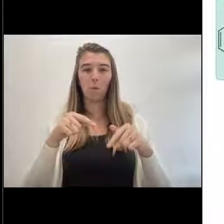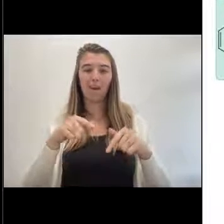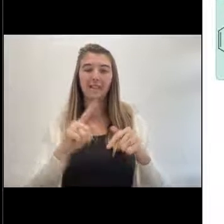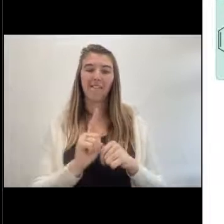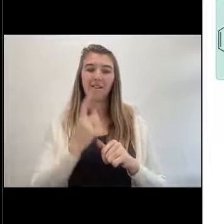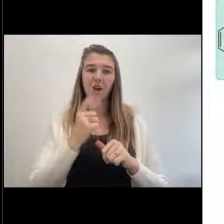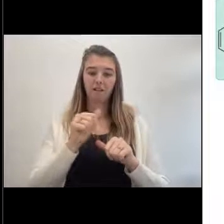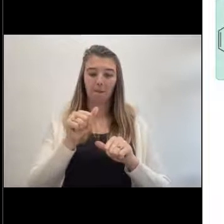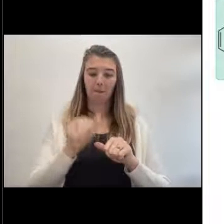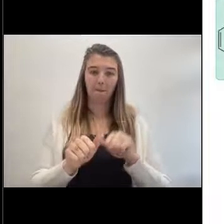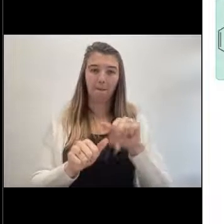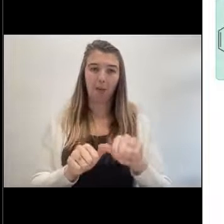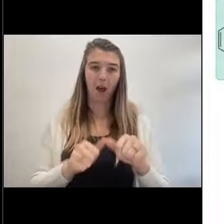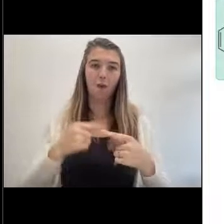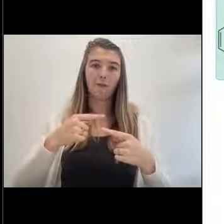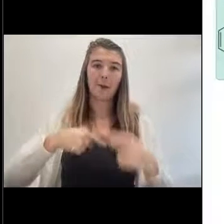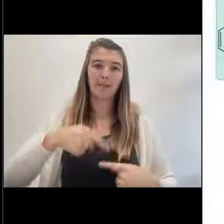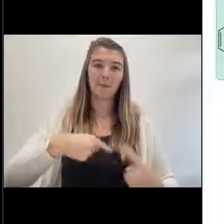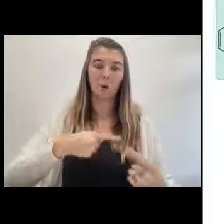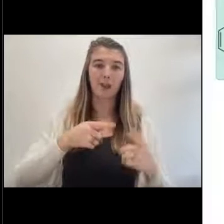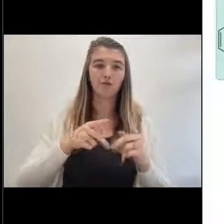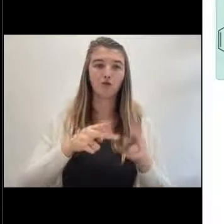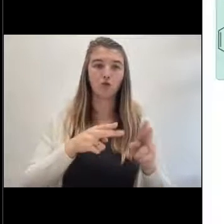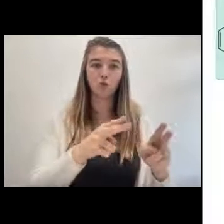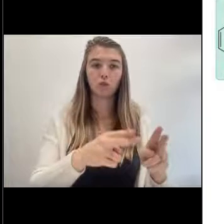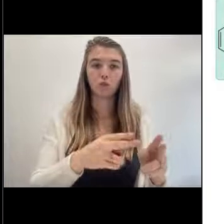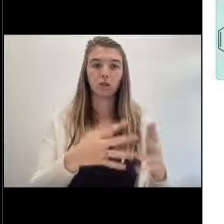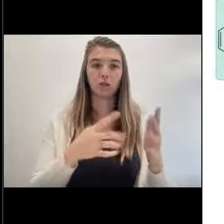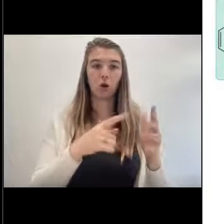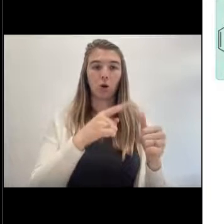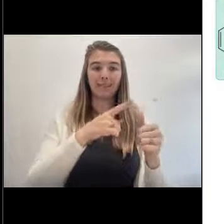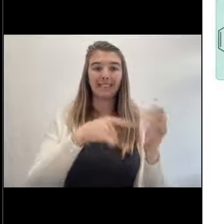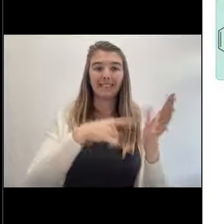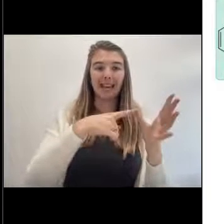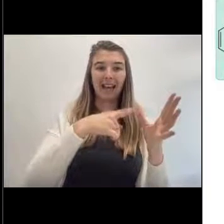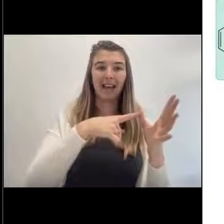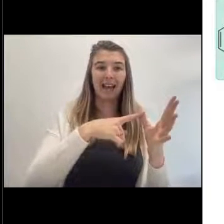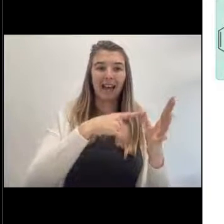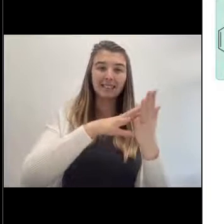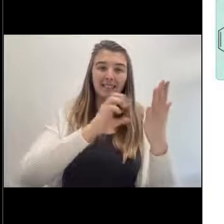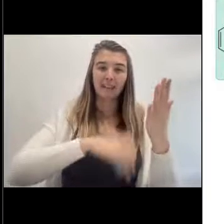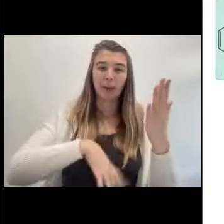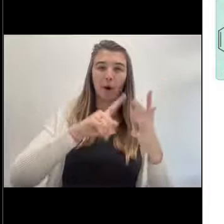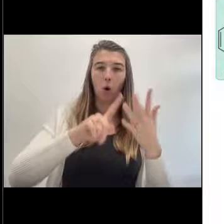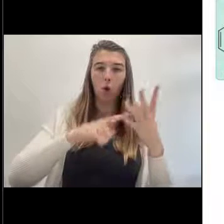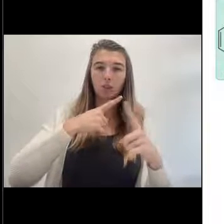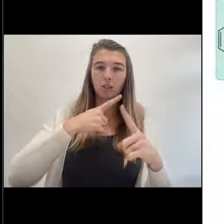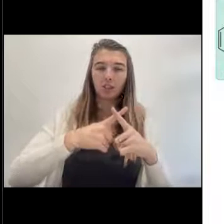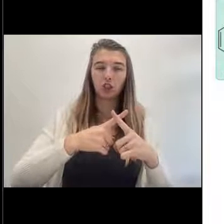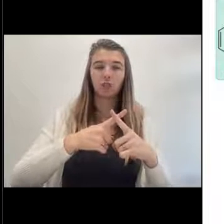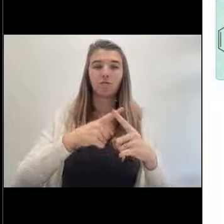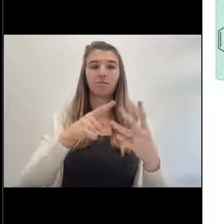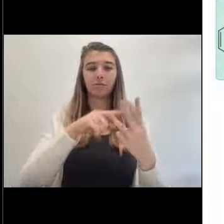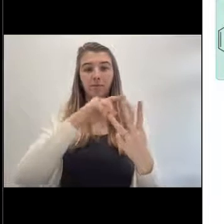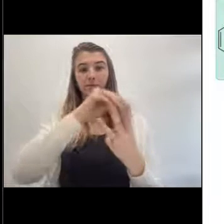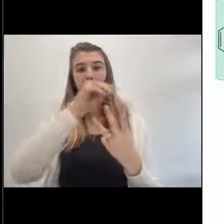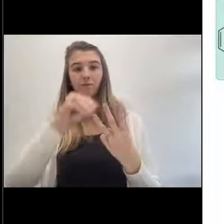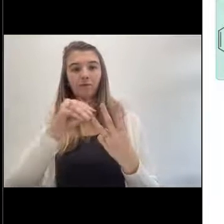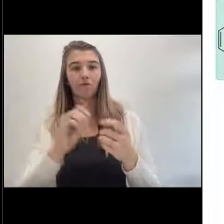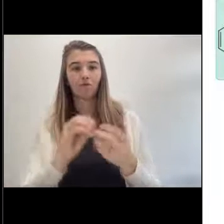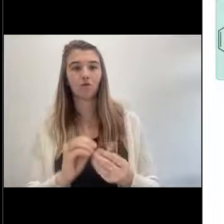acid, by the activity of dioxygenase, dehydrogenase, and reductase enzyme, is converted into protocatechase.